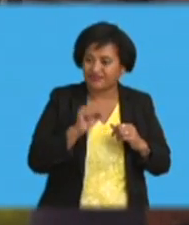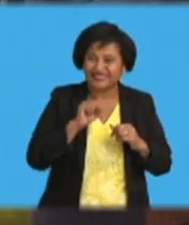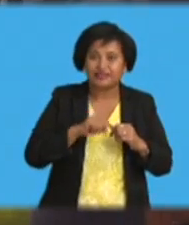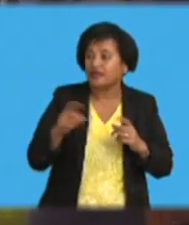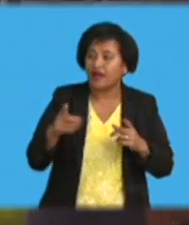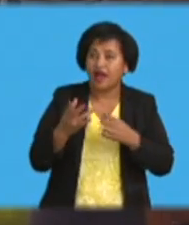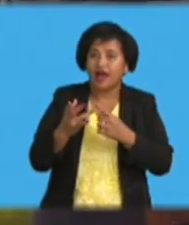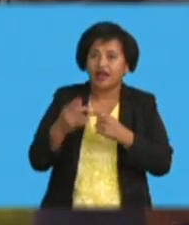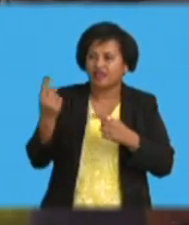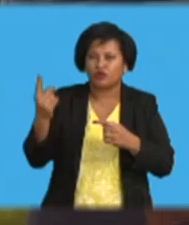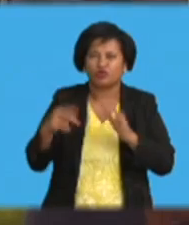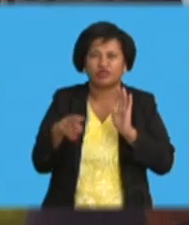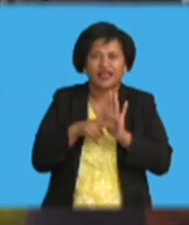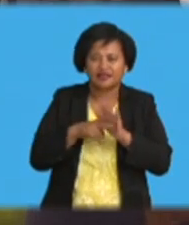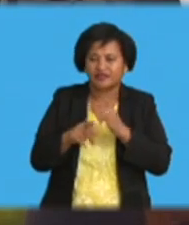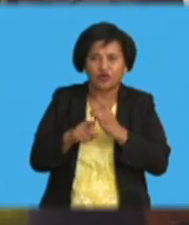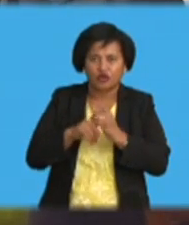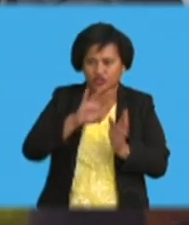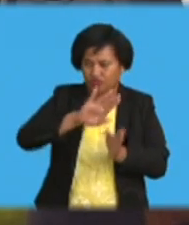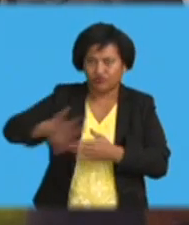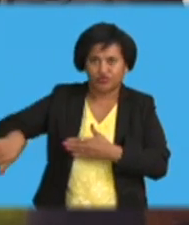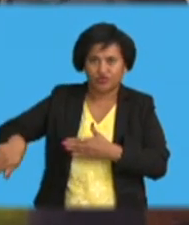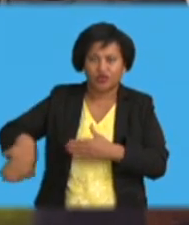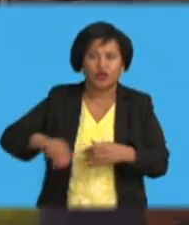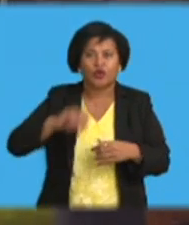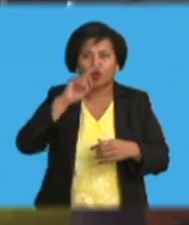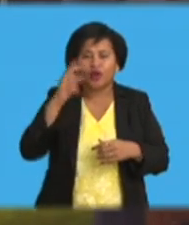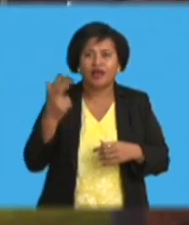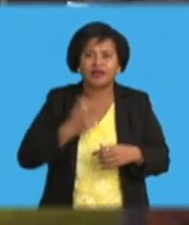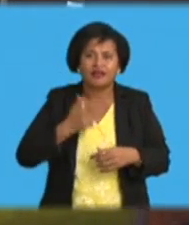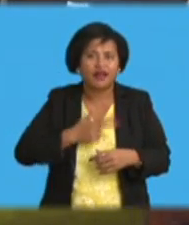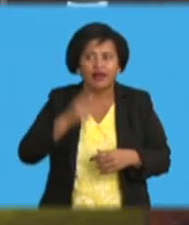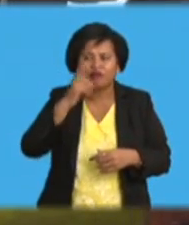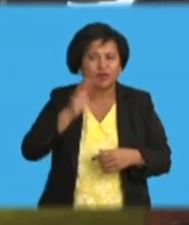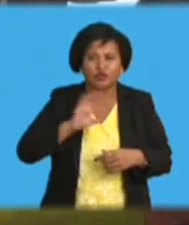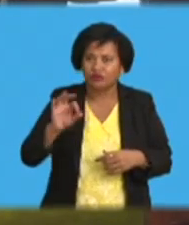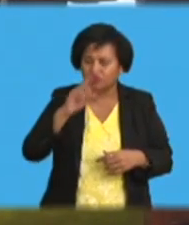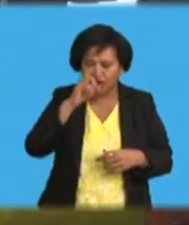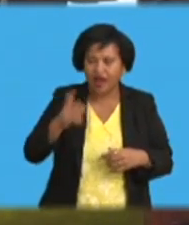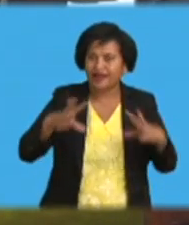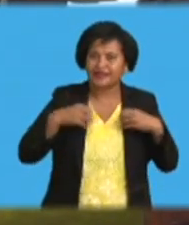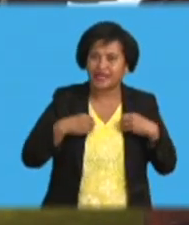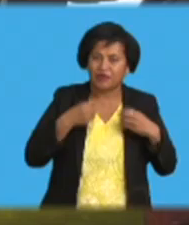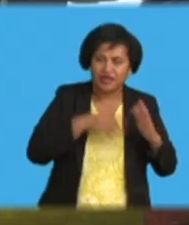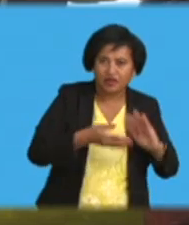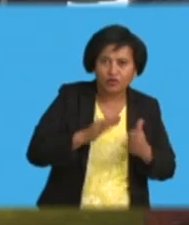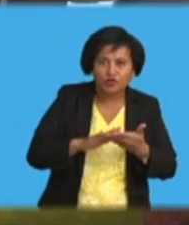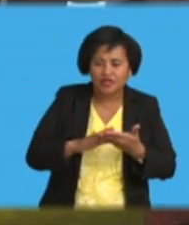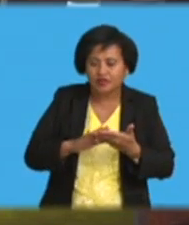can cause via social media. Harm we would never allow to occur in our communities, in our businesses, and other areas of our national